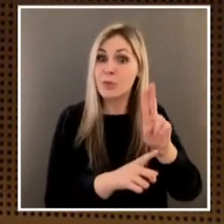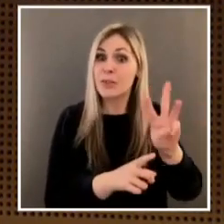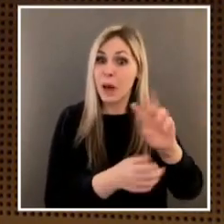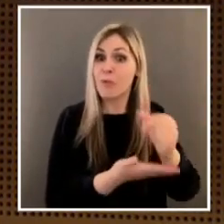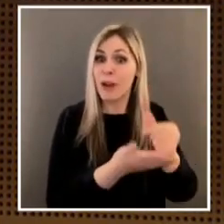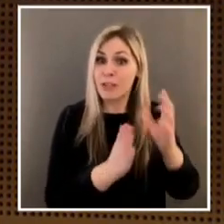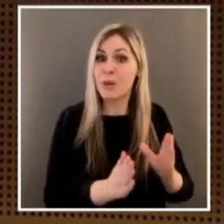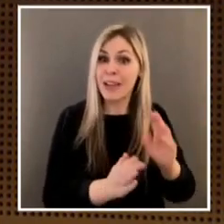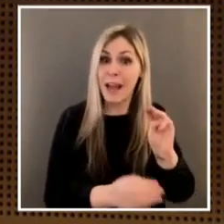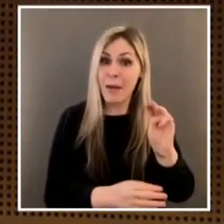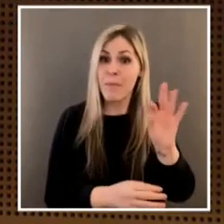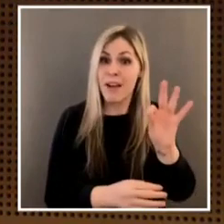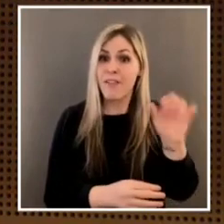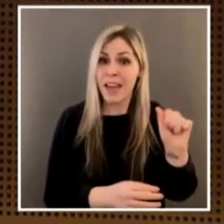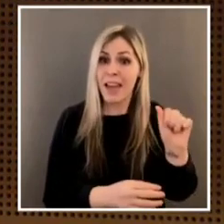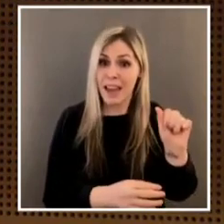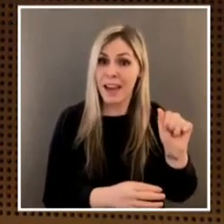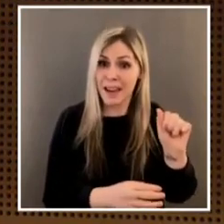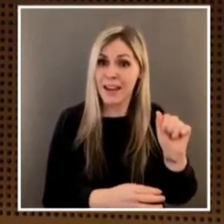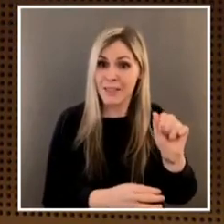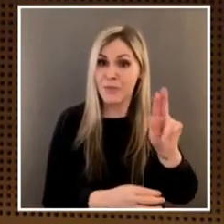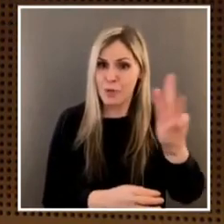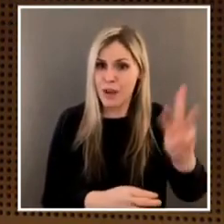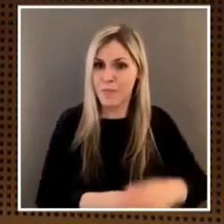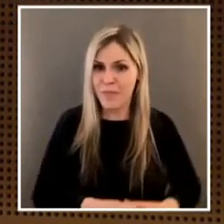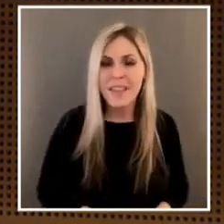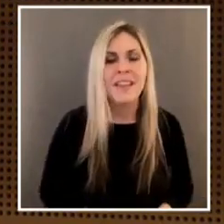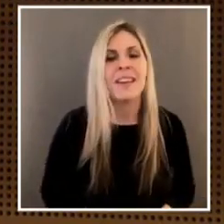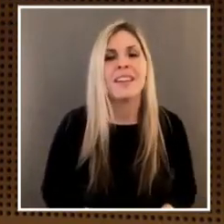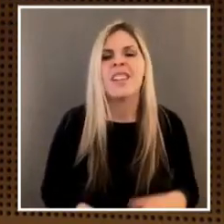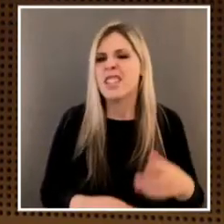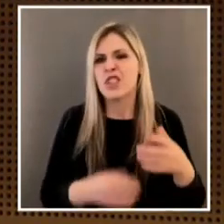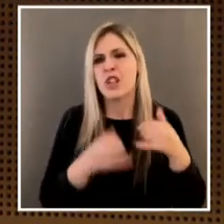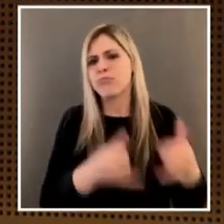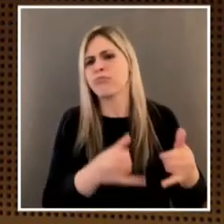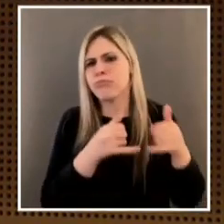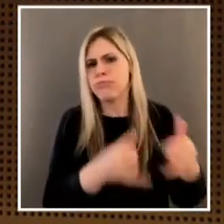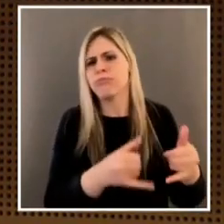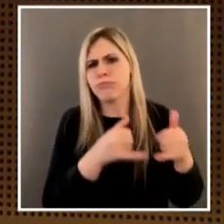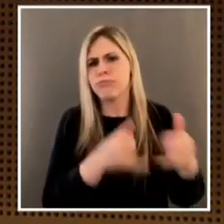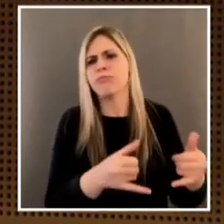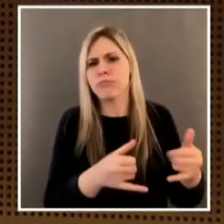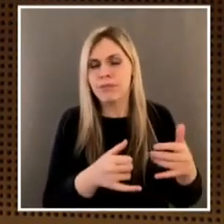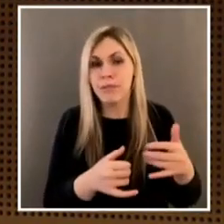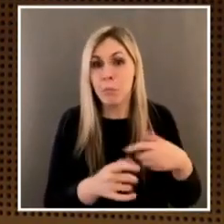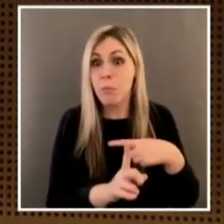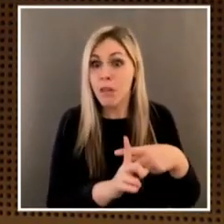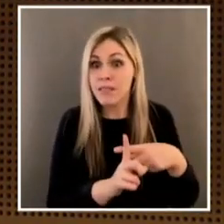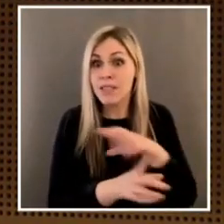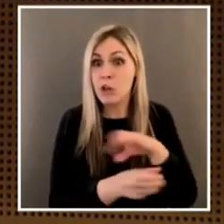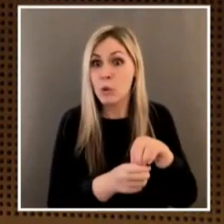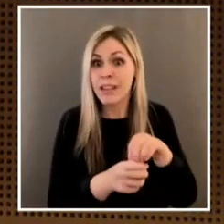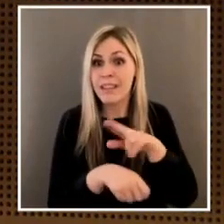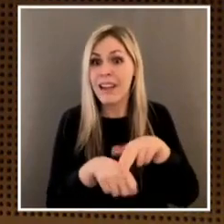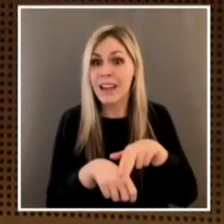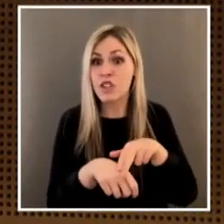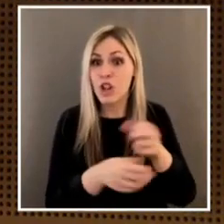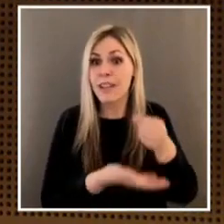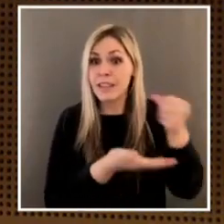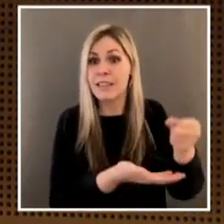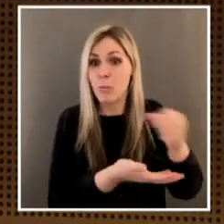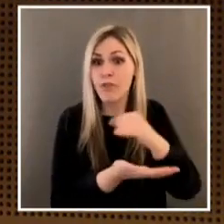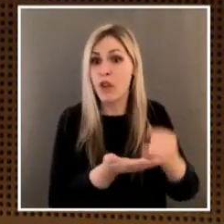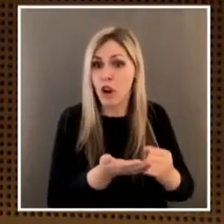of Washington. She's the recipient of numerous awards, including from the National Endowment for the Arts, the